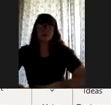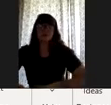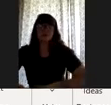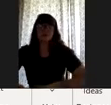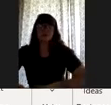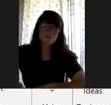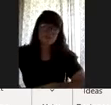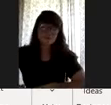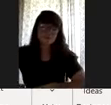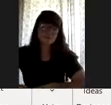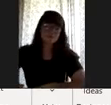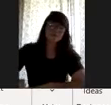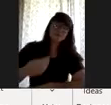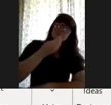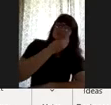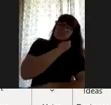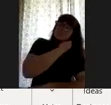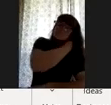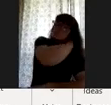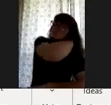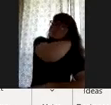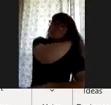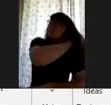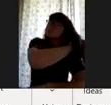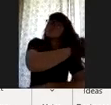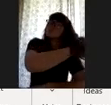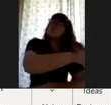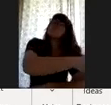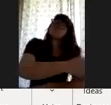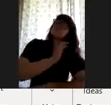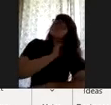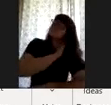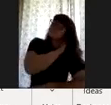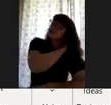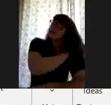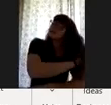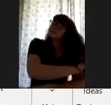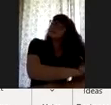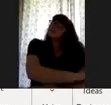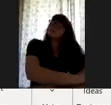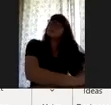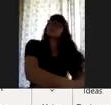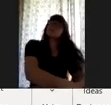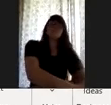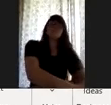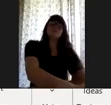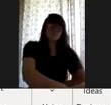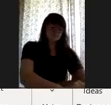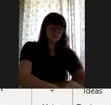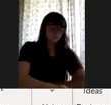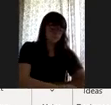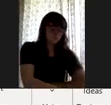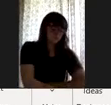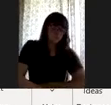if you're pre-trib, the church is removed before the tribulation occurs. Or it could refer to the